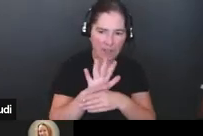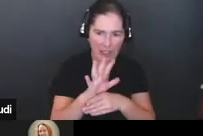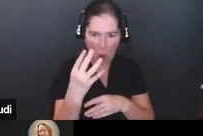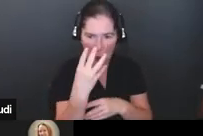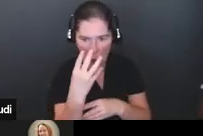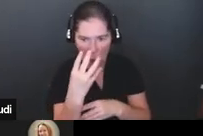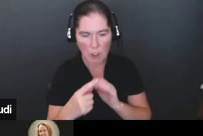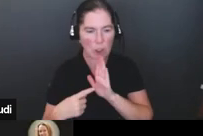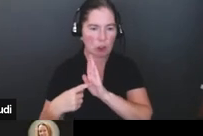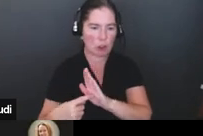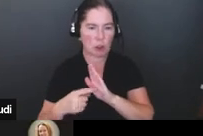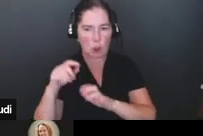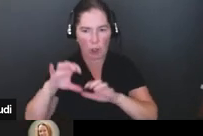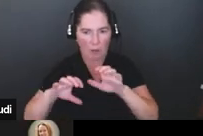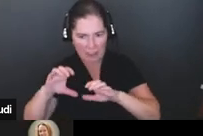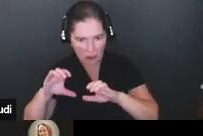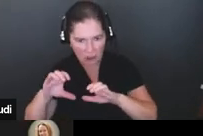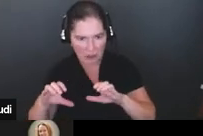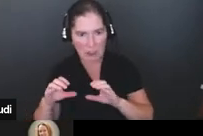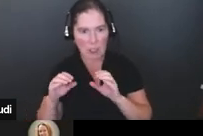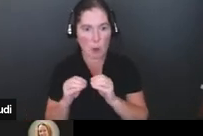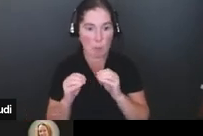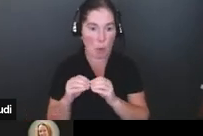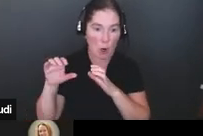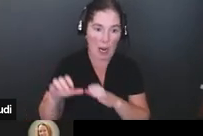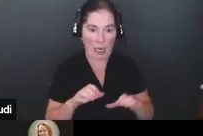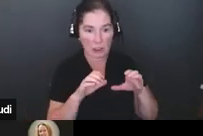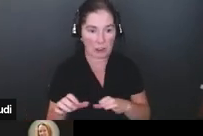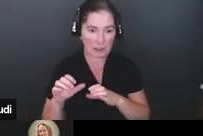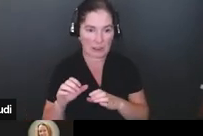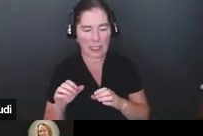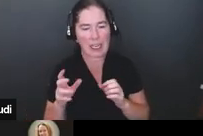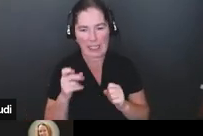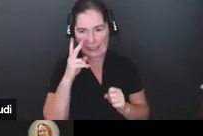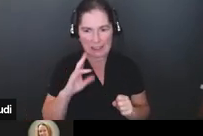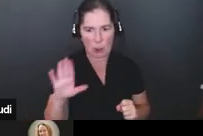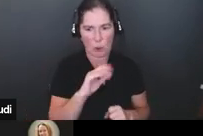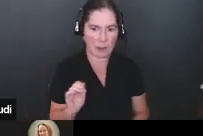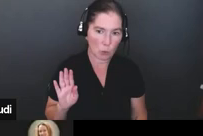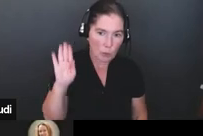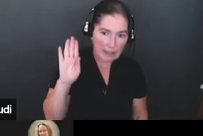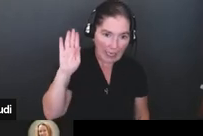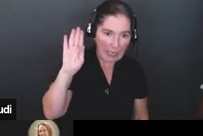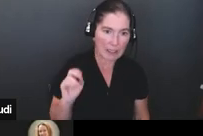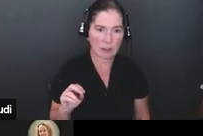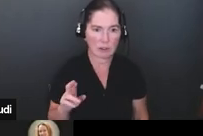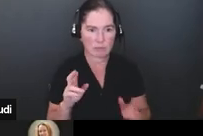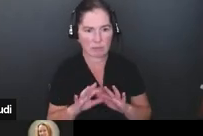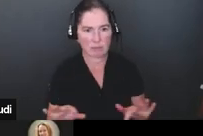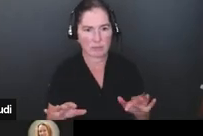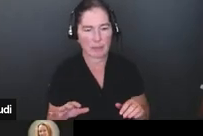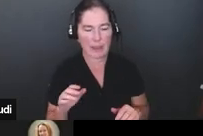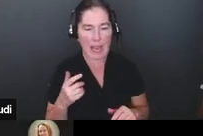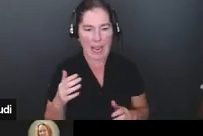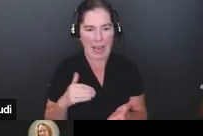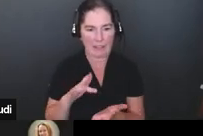show conversations. I have more actions that let me do raise hand or full screen. I even have a